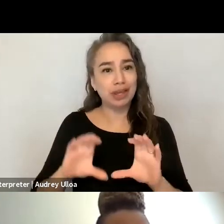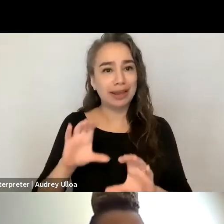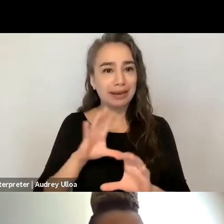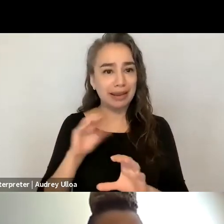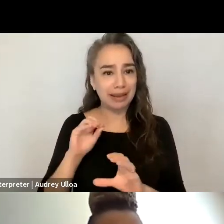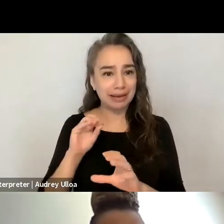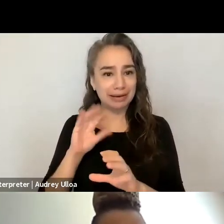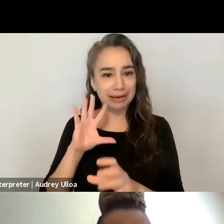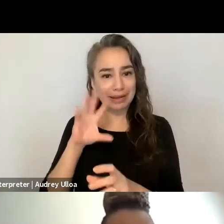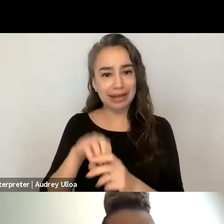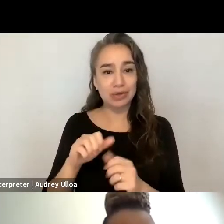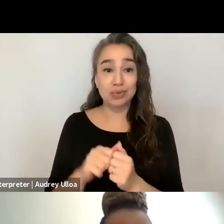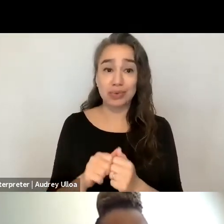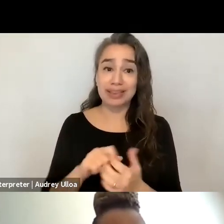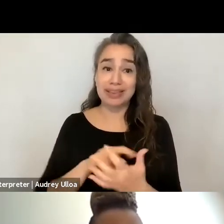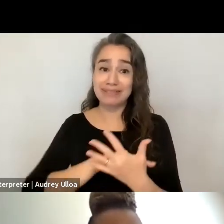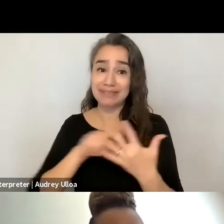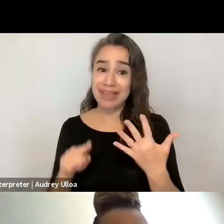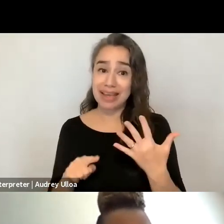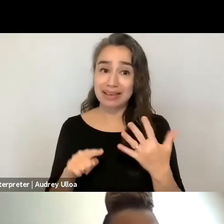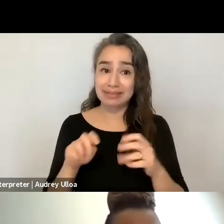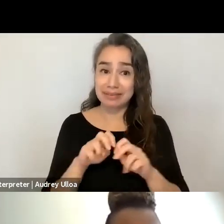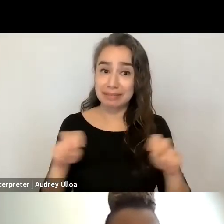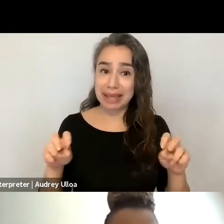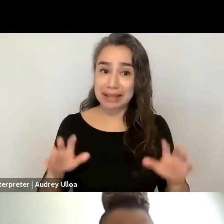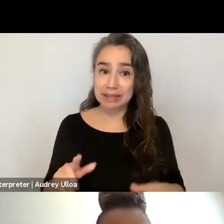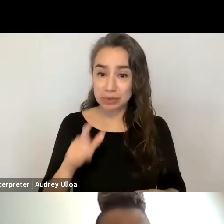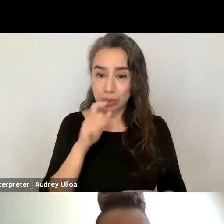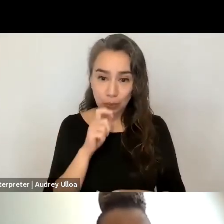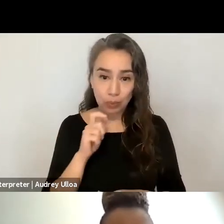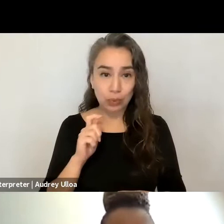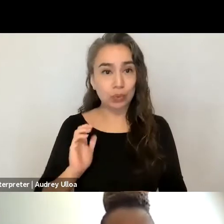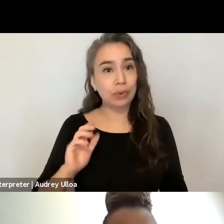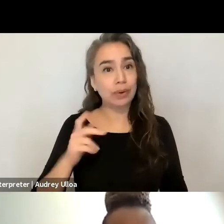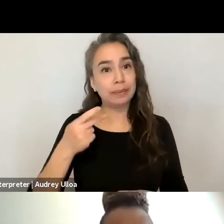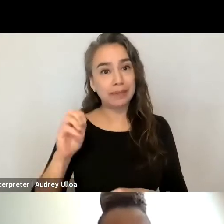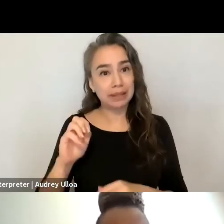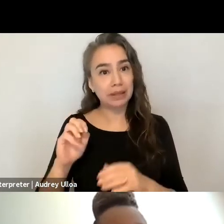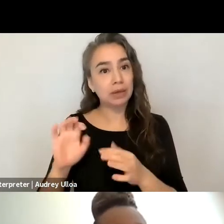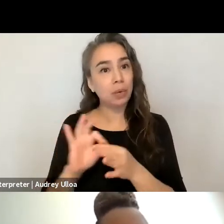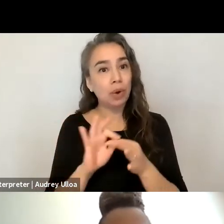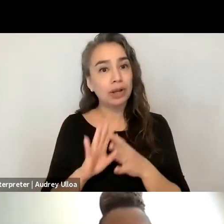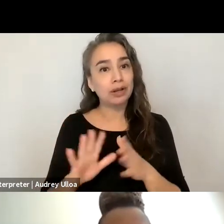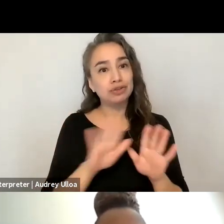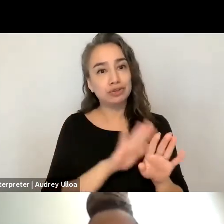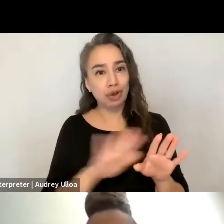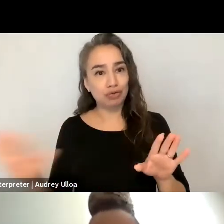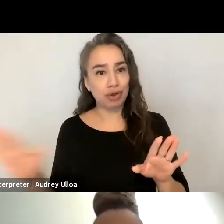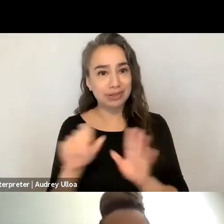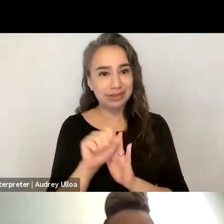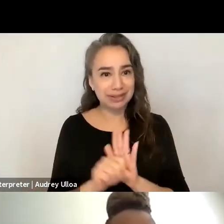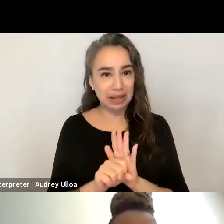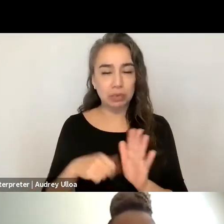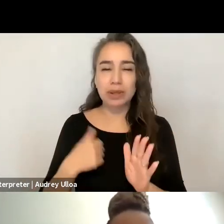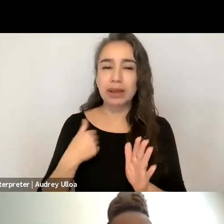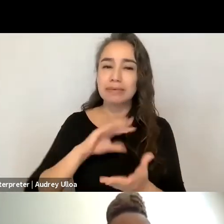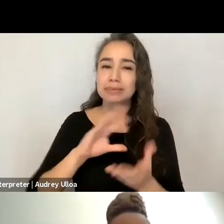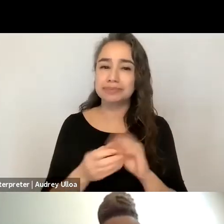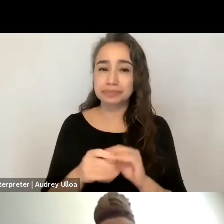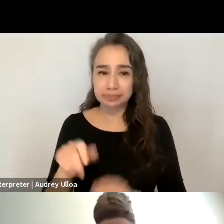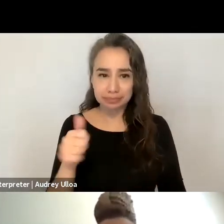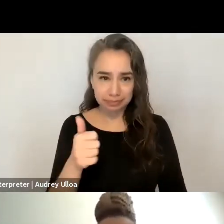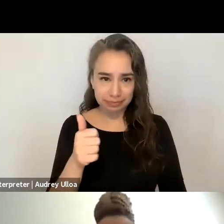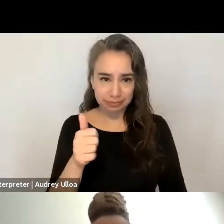with 5 panelists who are RPE coordinators across the state. We have a total of 10, and they're going to provide their insights on